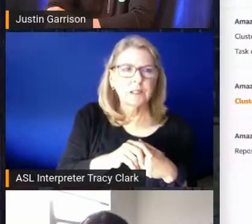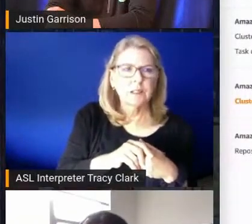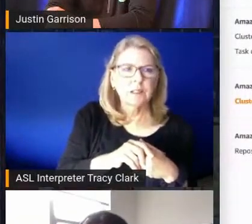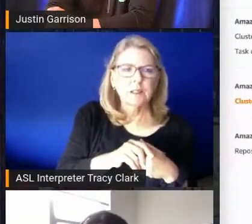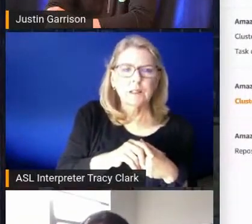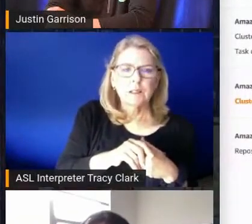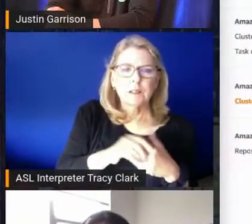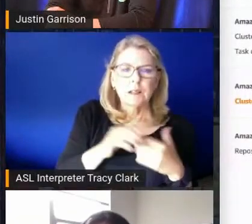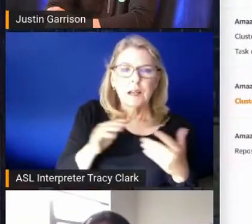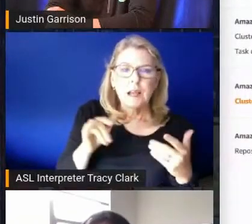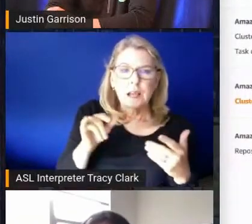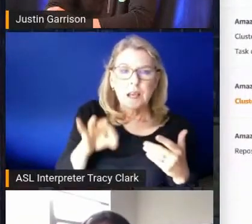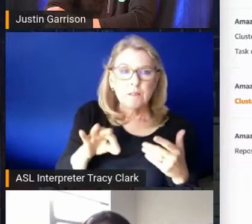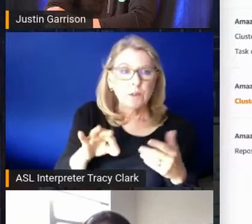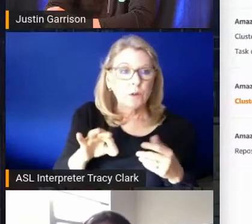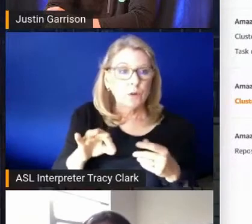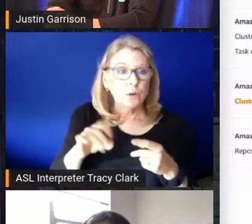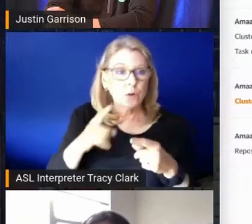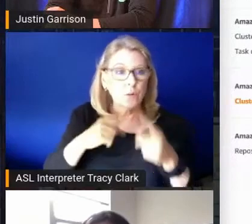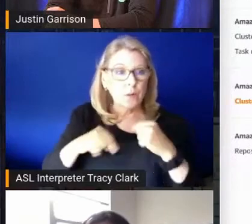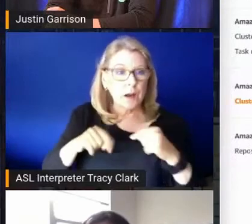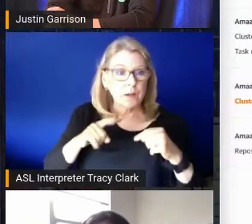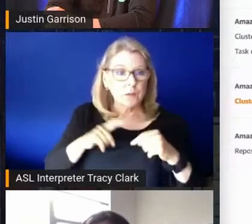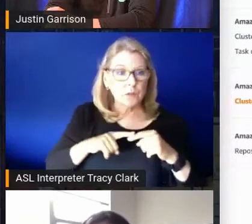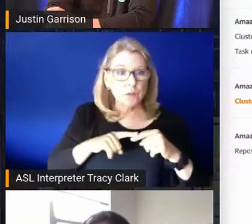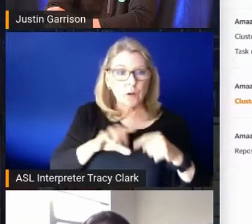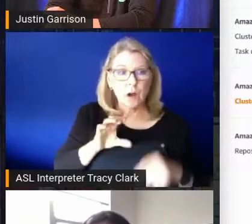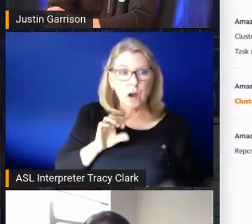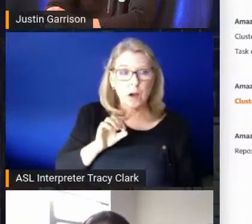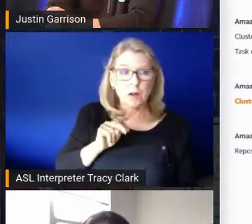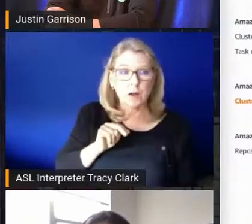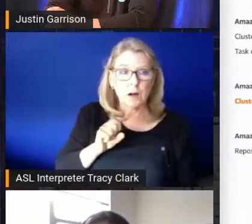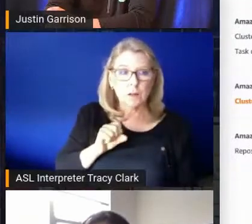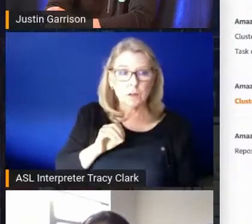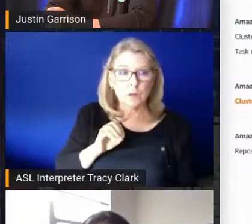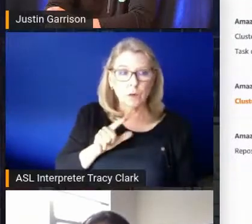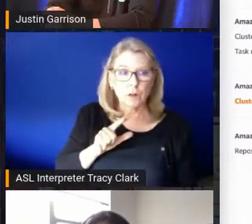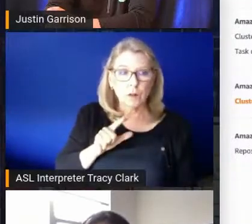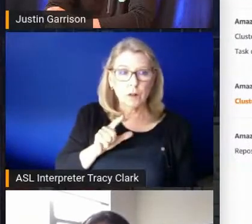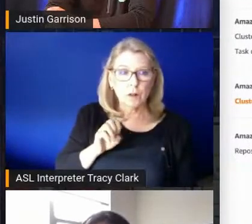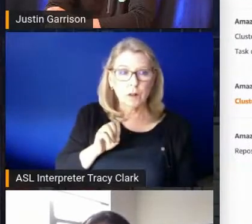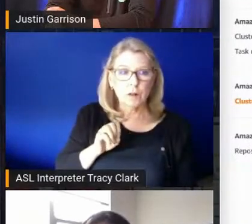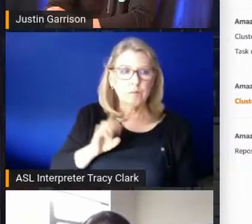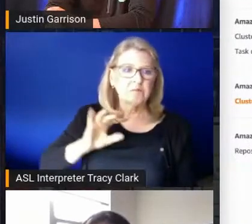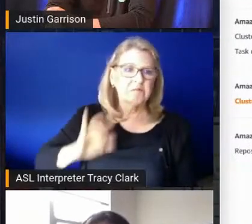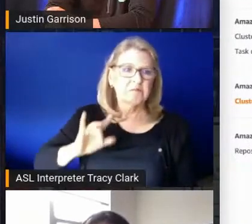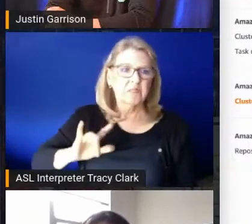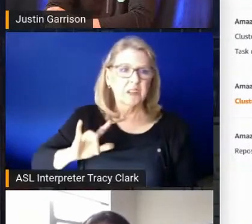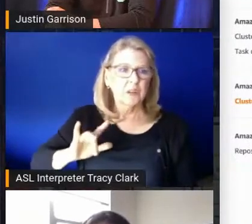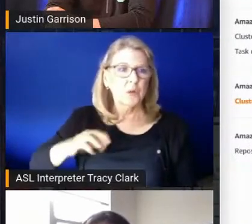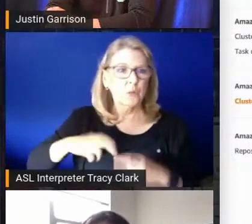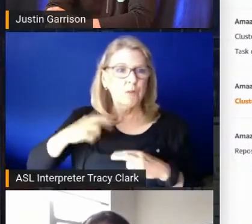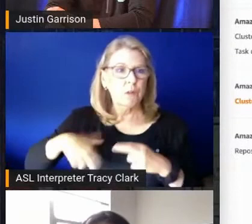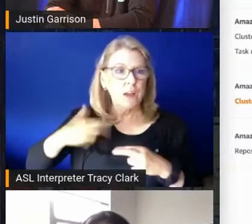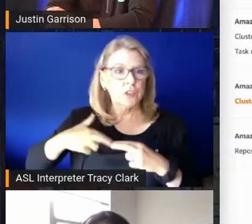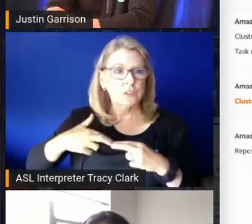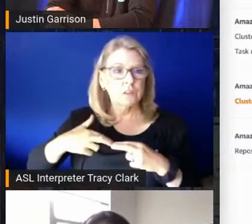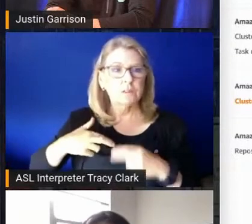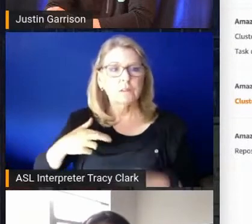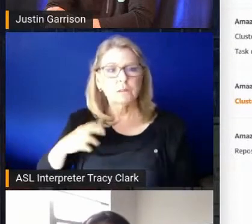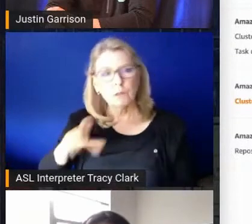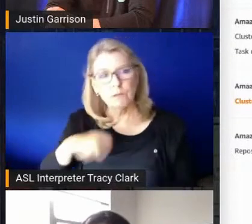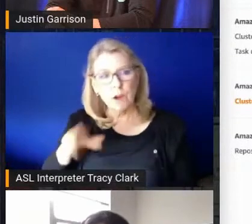So if you go back to the console and hit refresh, you're going to see that the cluster is now active, which is a good sign. It makes let you know